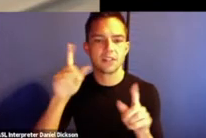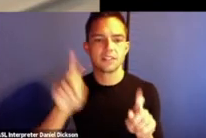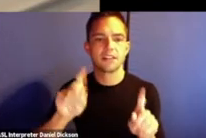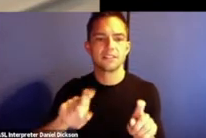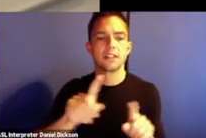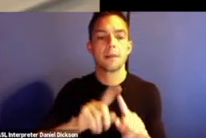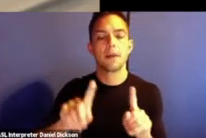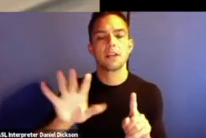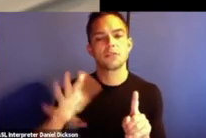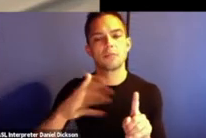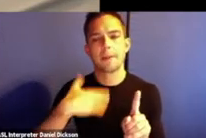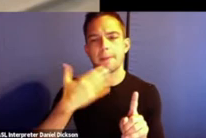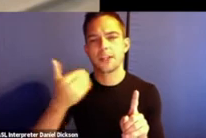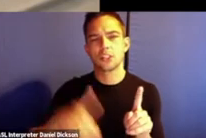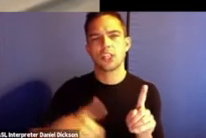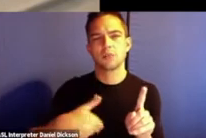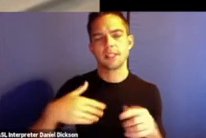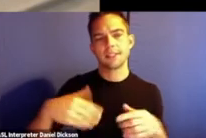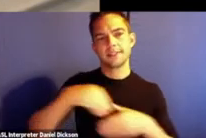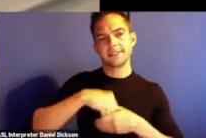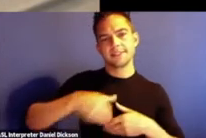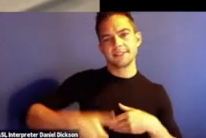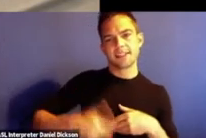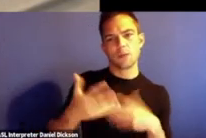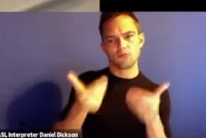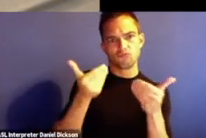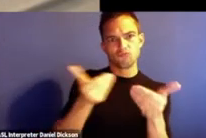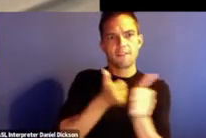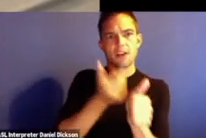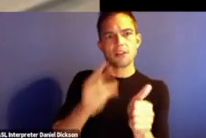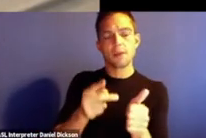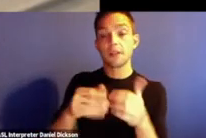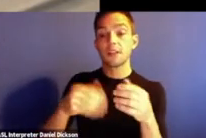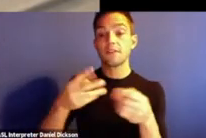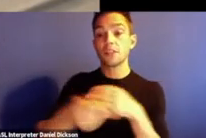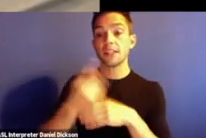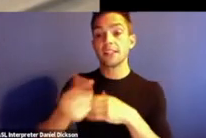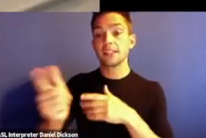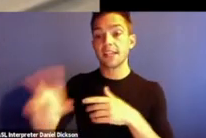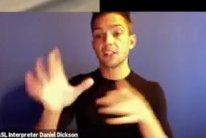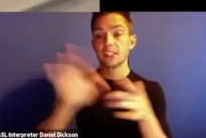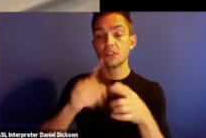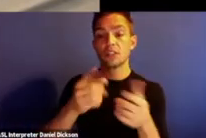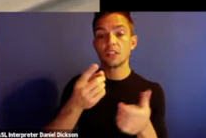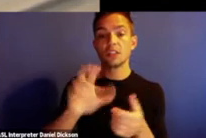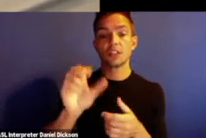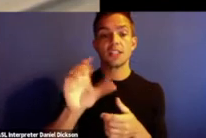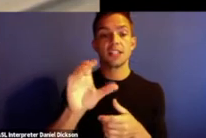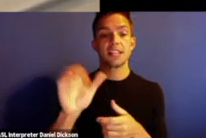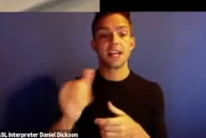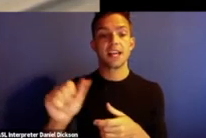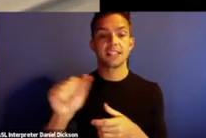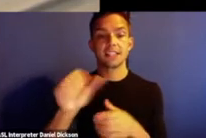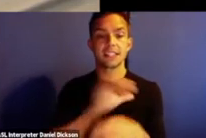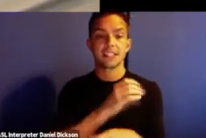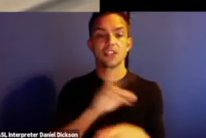But sort of my better judgment, my instinct, I wanted to follow up. And within days, we were connected to Dr. Sejas's clinic at the University